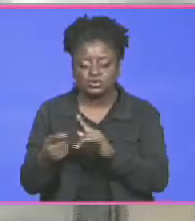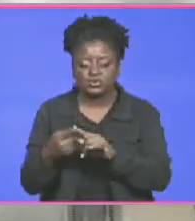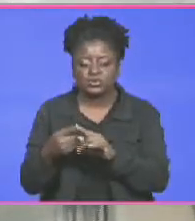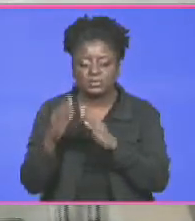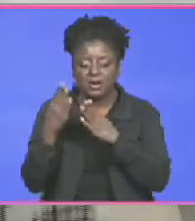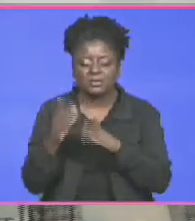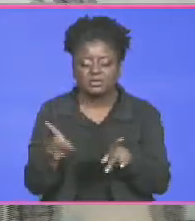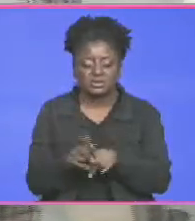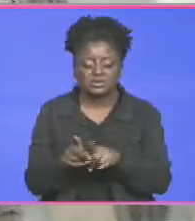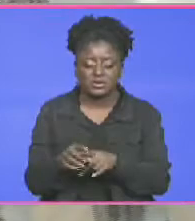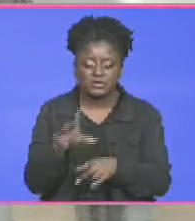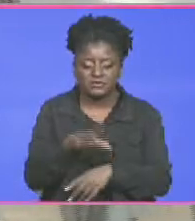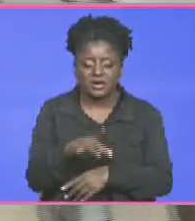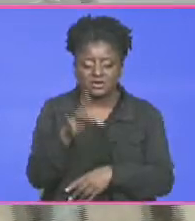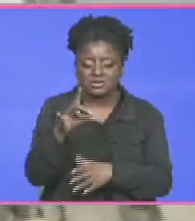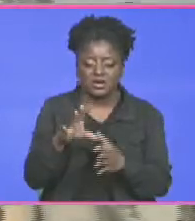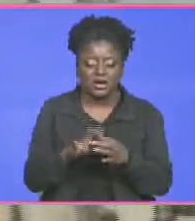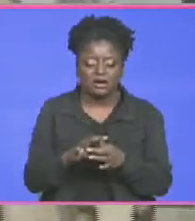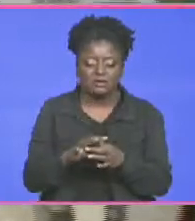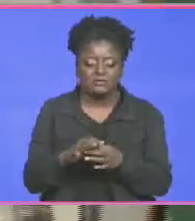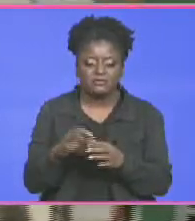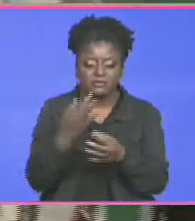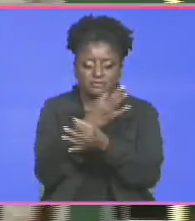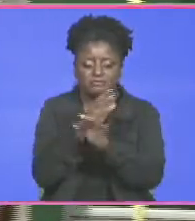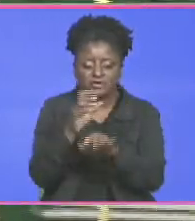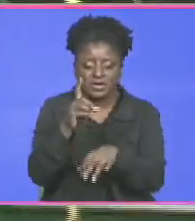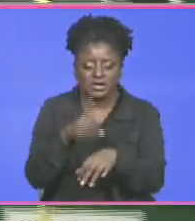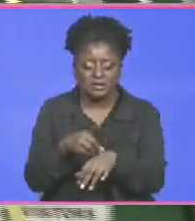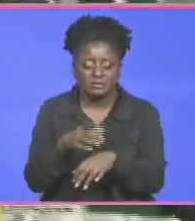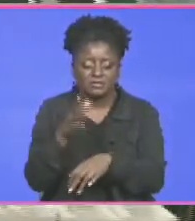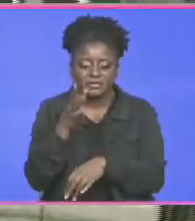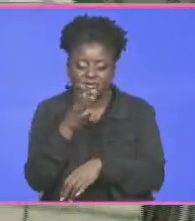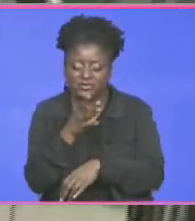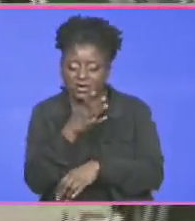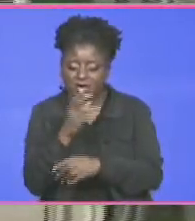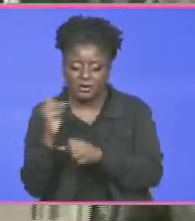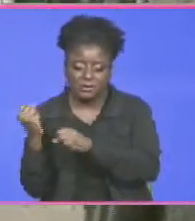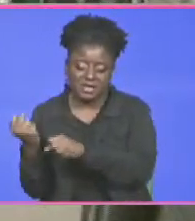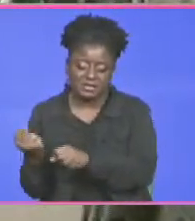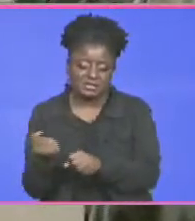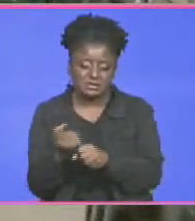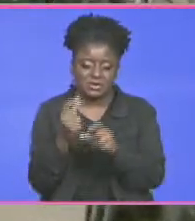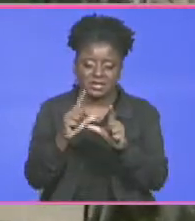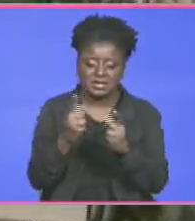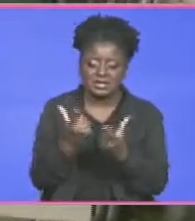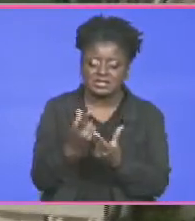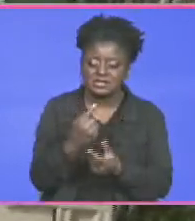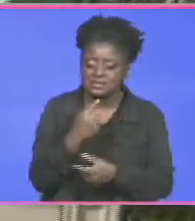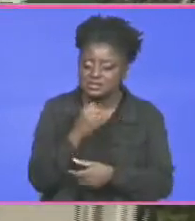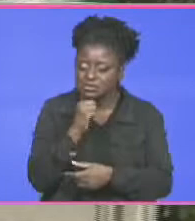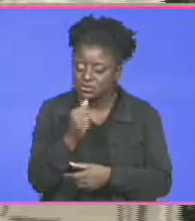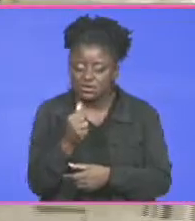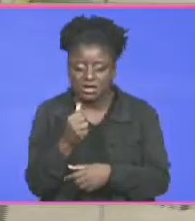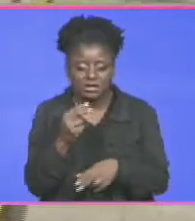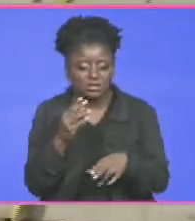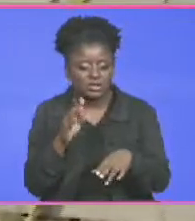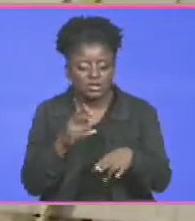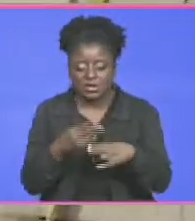Founder of the Freedom Found Baseball League, Greg Burrows, is not calling foul ball, but says he's out of the game when it comes to the construction